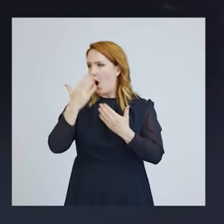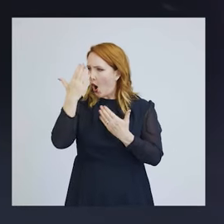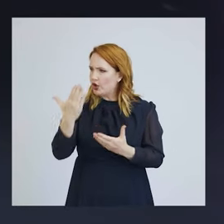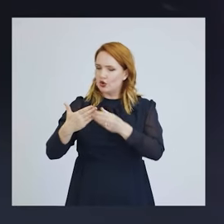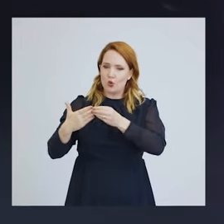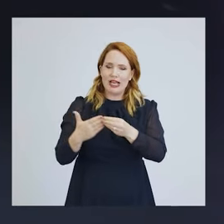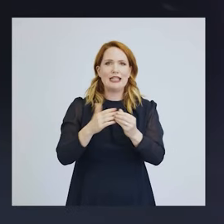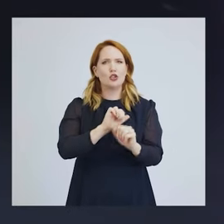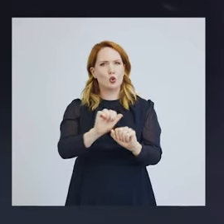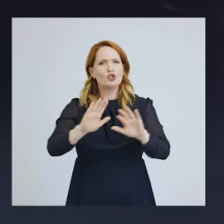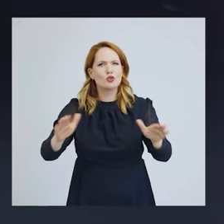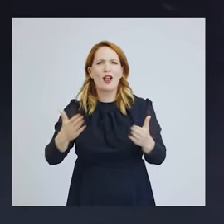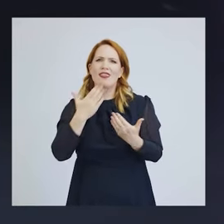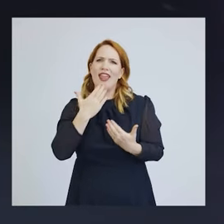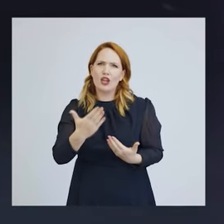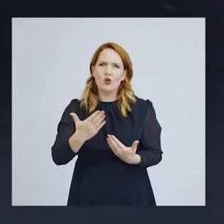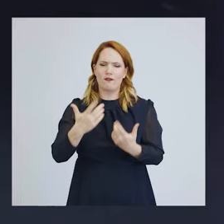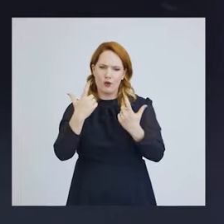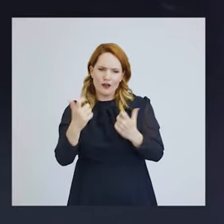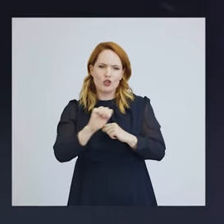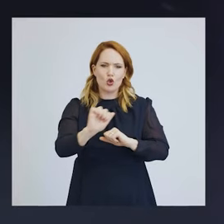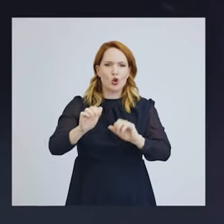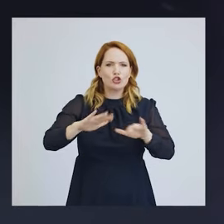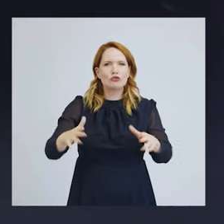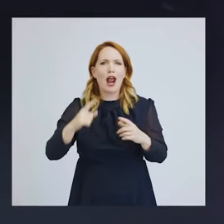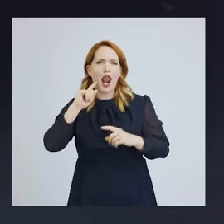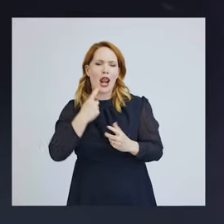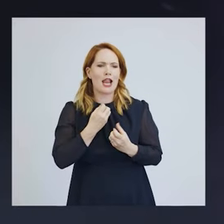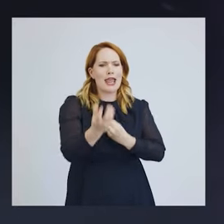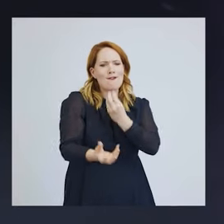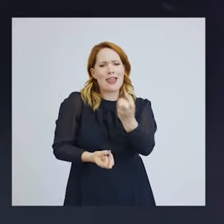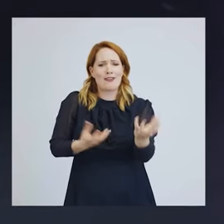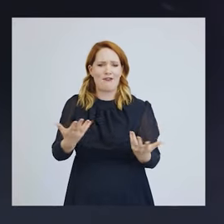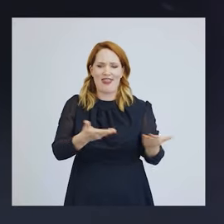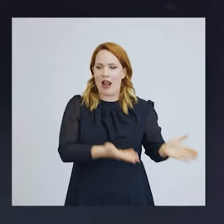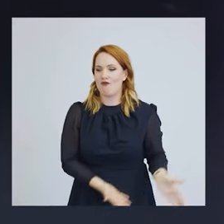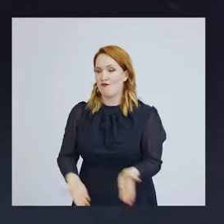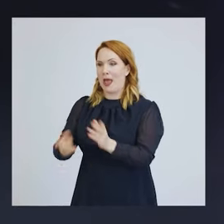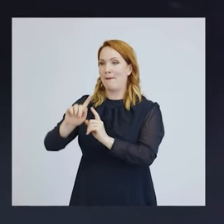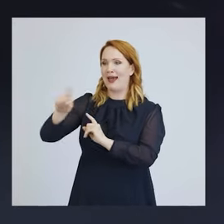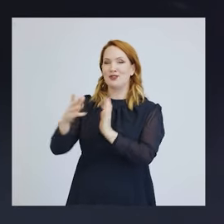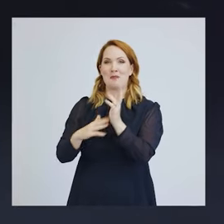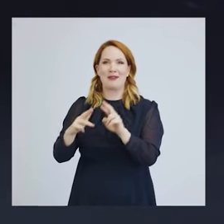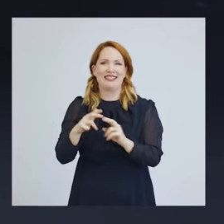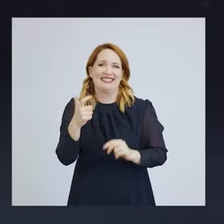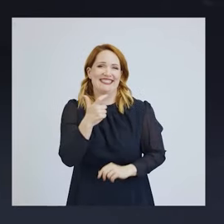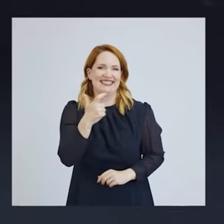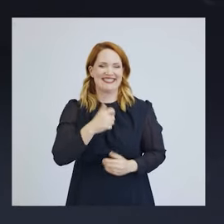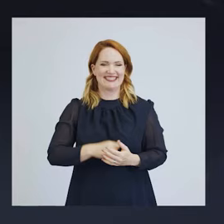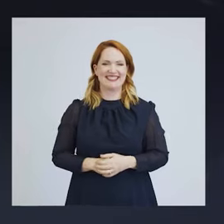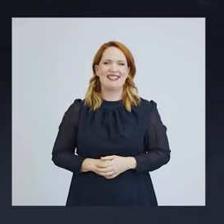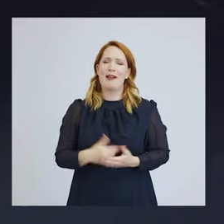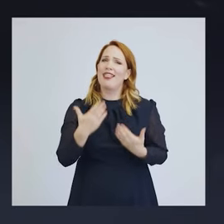lead your kids. So thank you. Thank you for letting me love your kids. Thank you for the privilege it is of hyping them up on sugar and then passing them back to you.